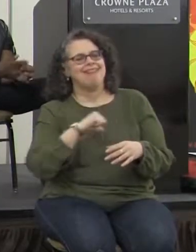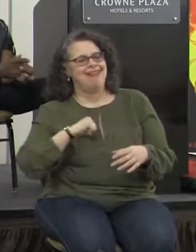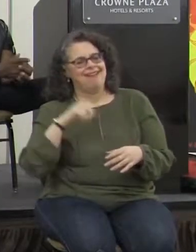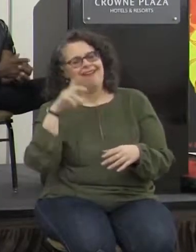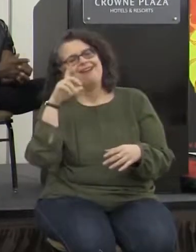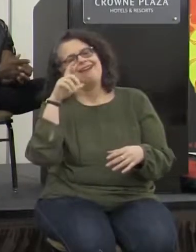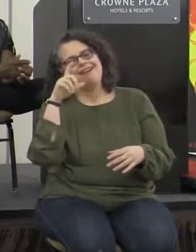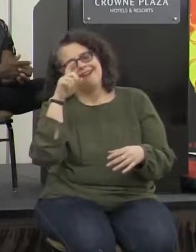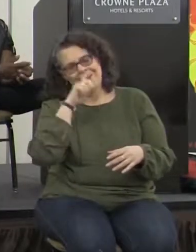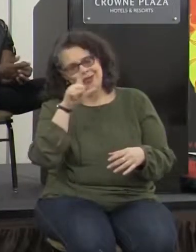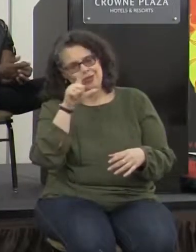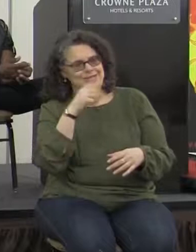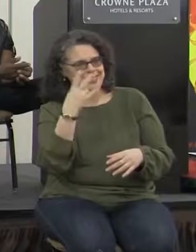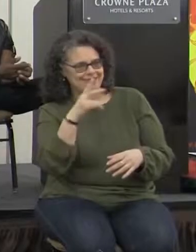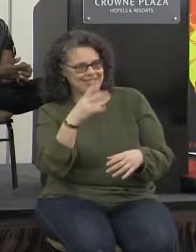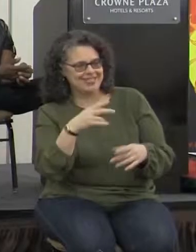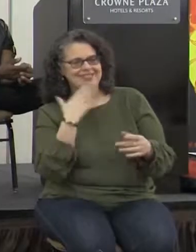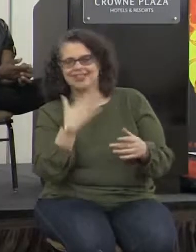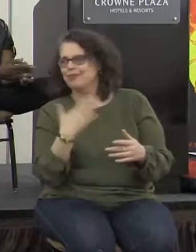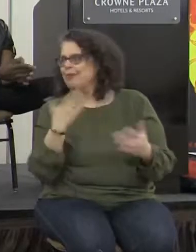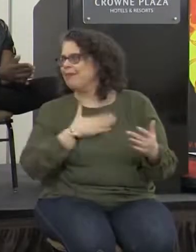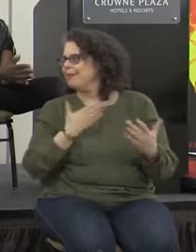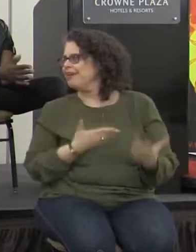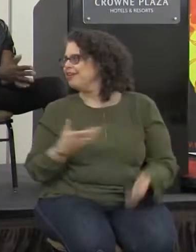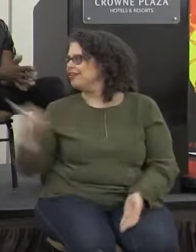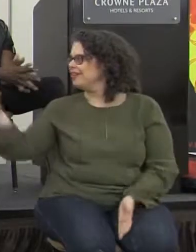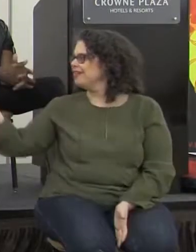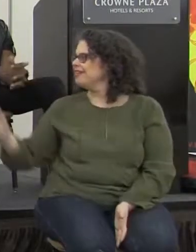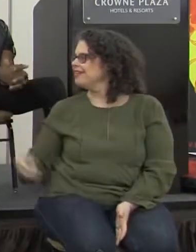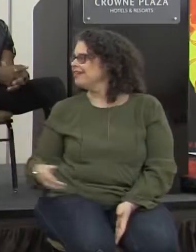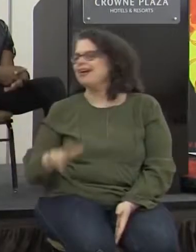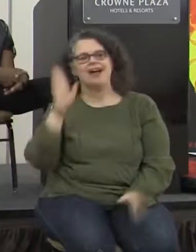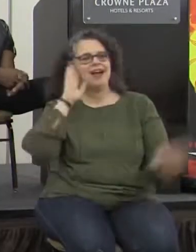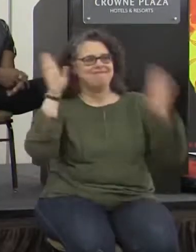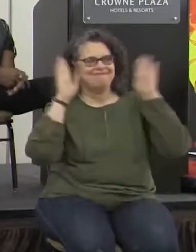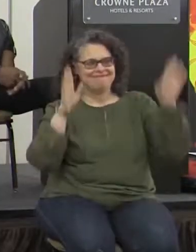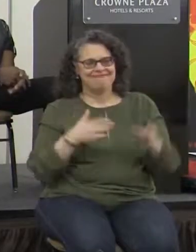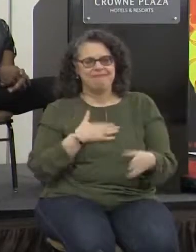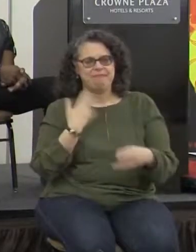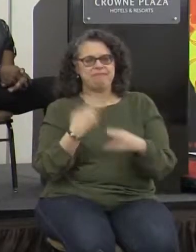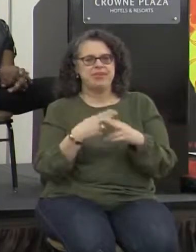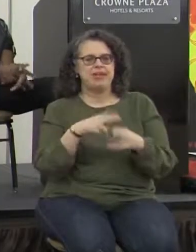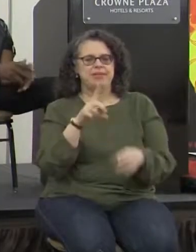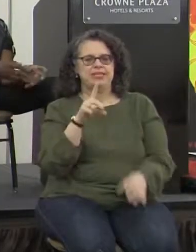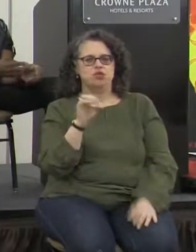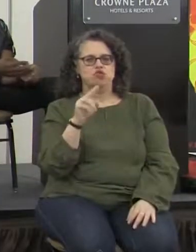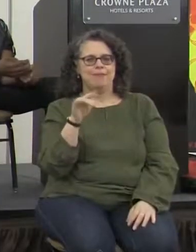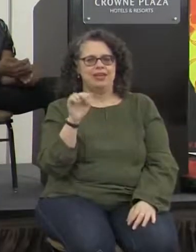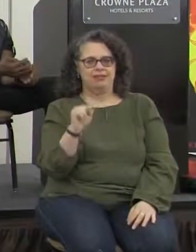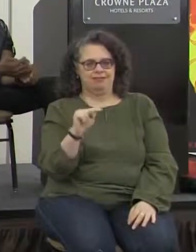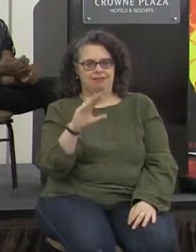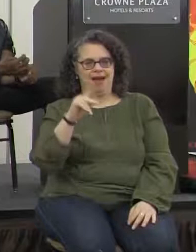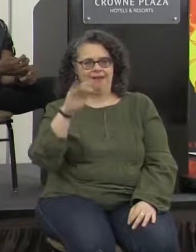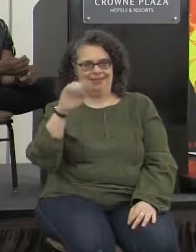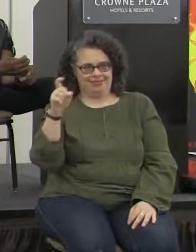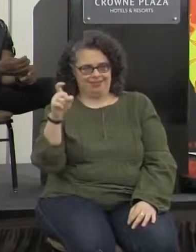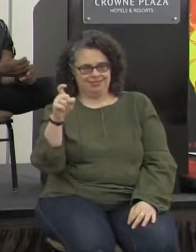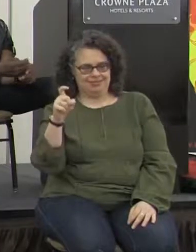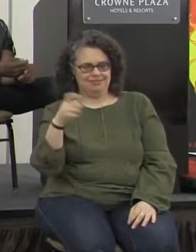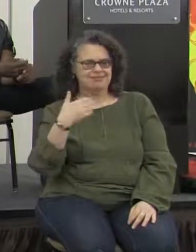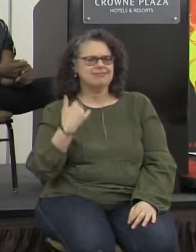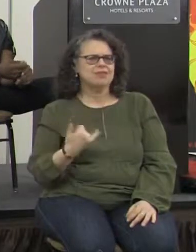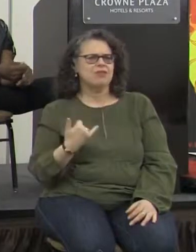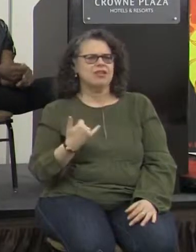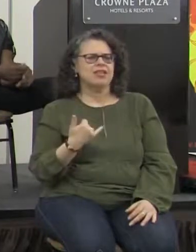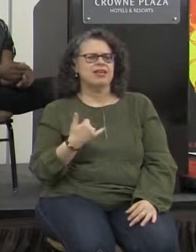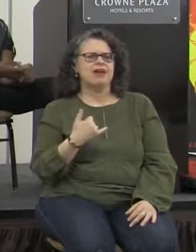And so just glad to be here. Thank you. Thank you. Hello, everyone. My name is Dominion Onyx. I am currently